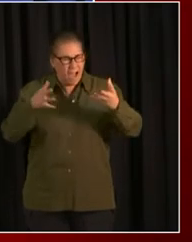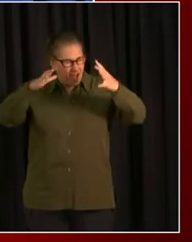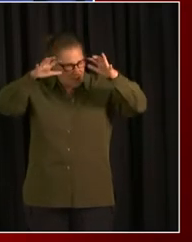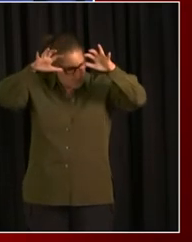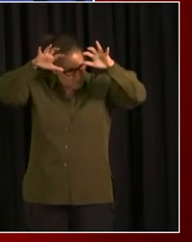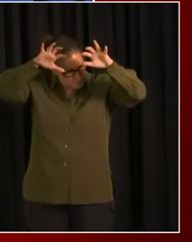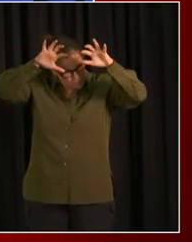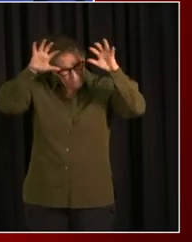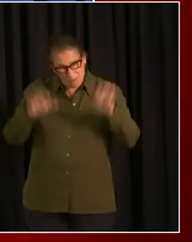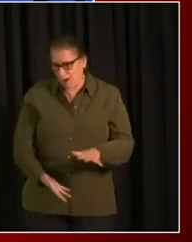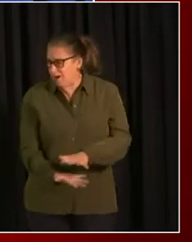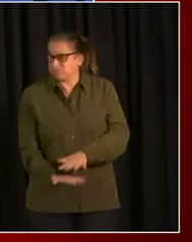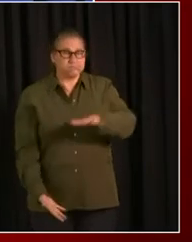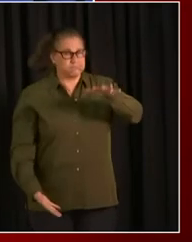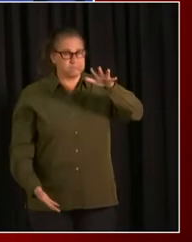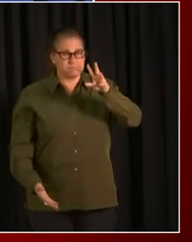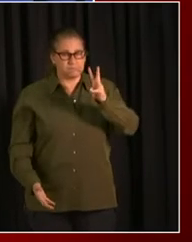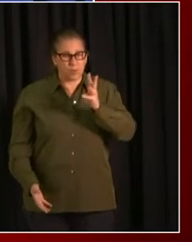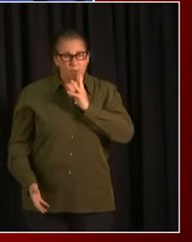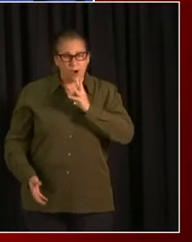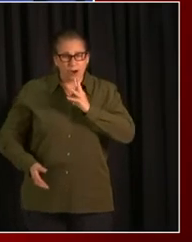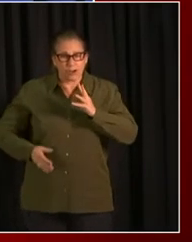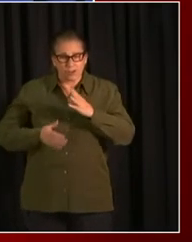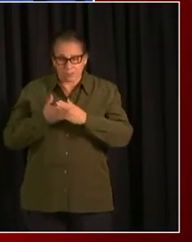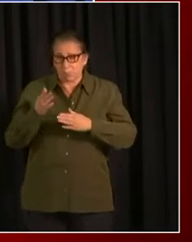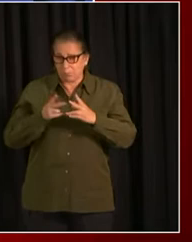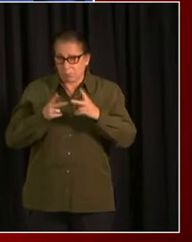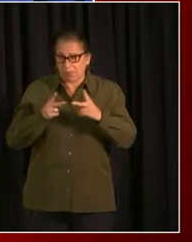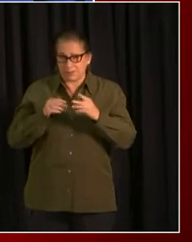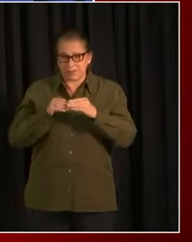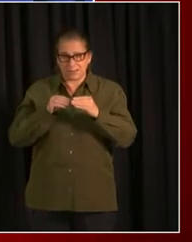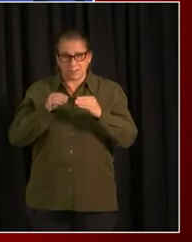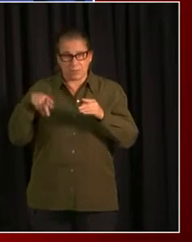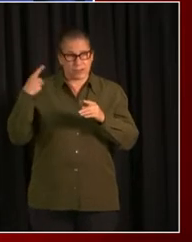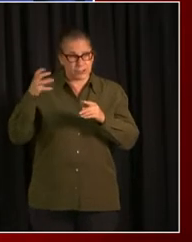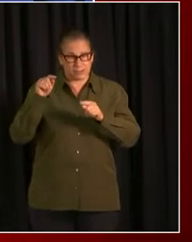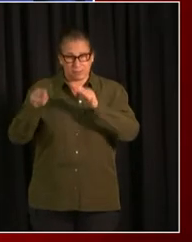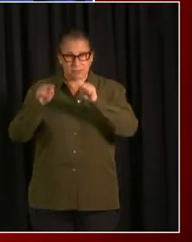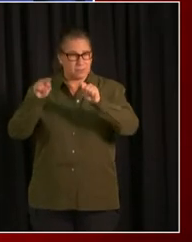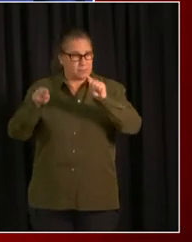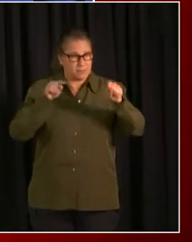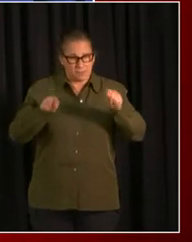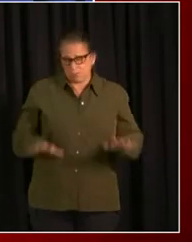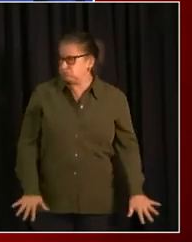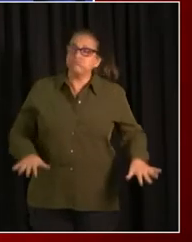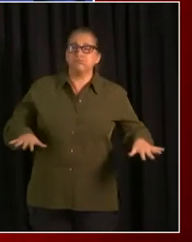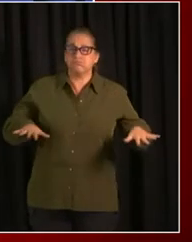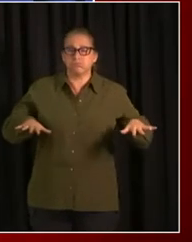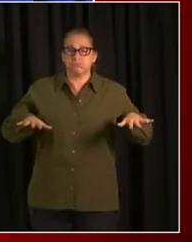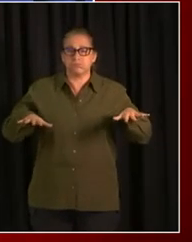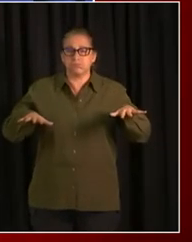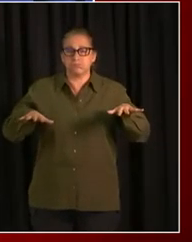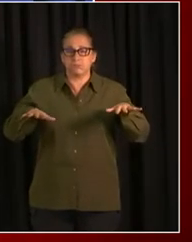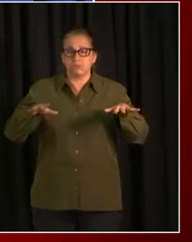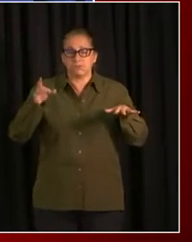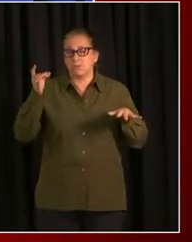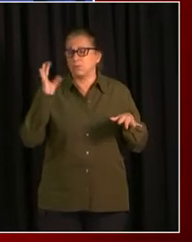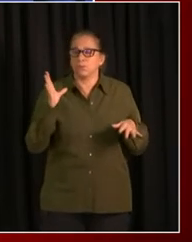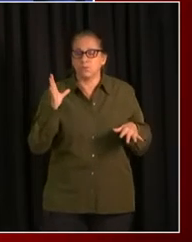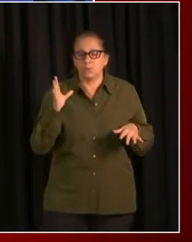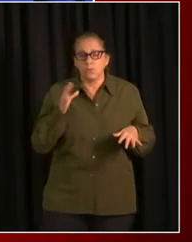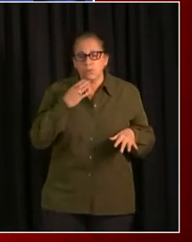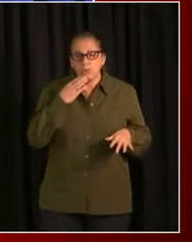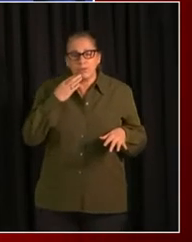there are some communities within our city that have been severely impacted by the flooding